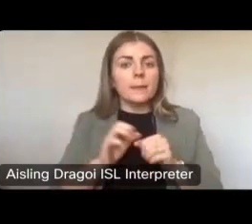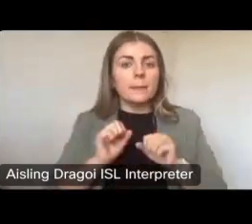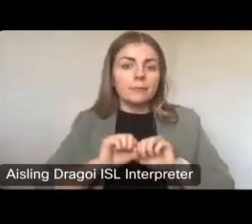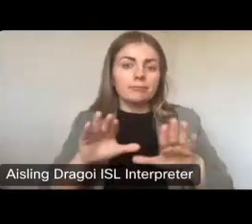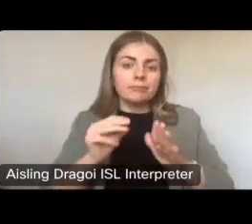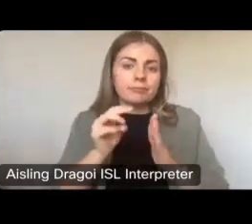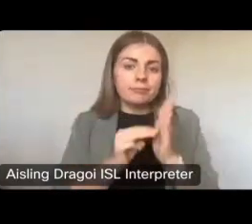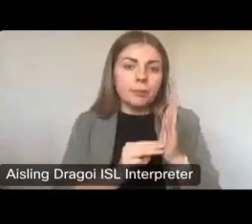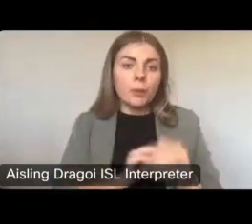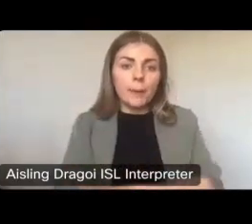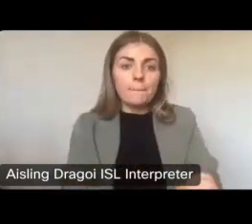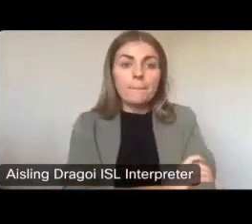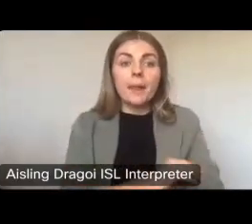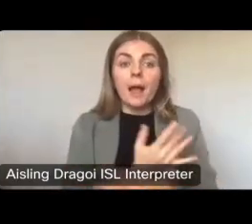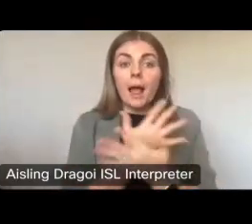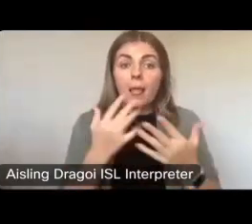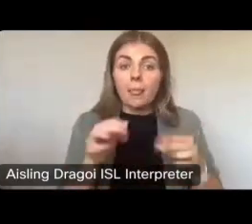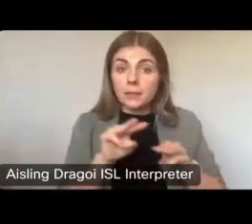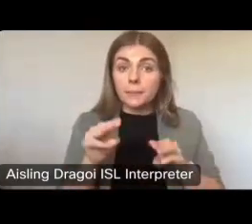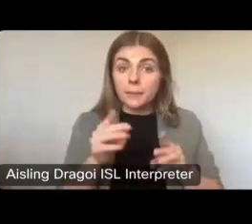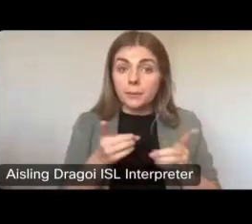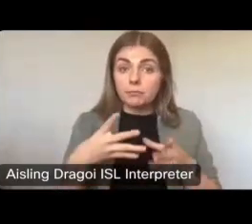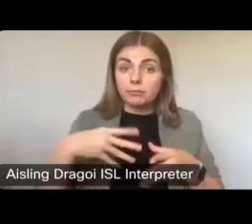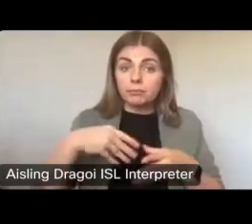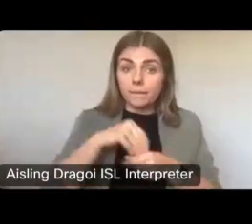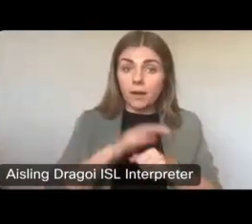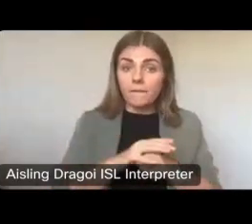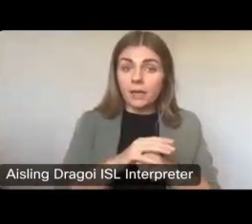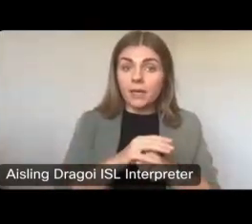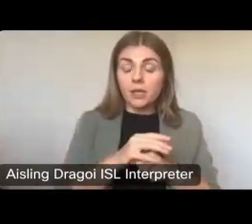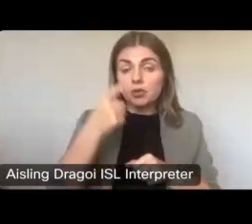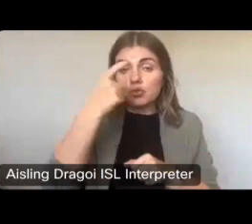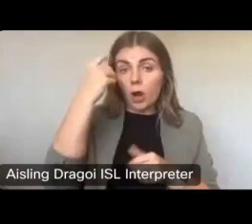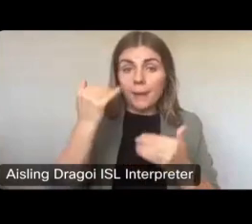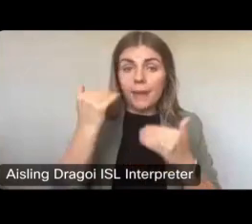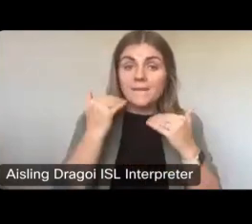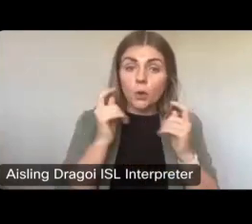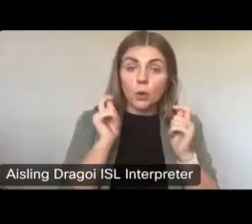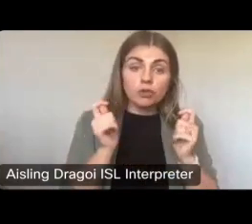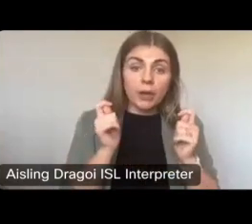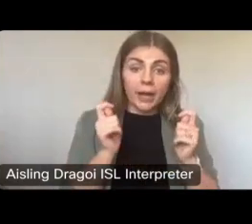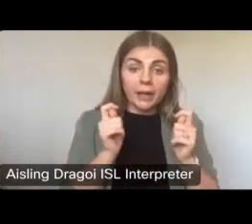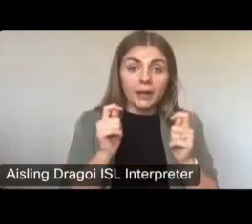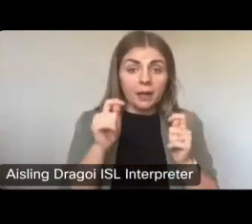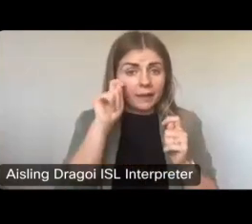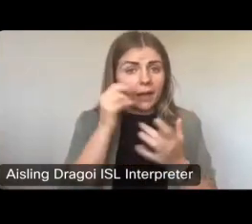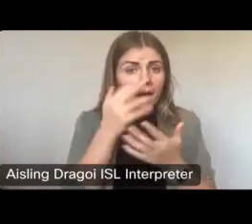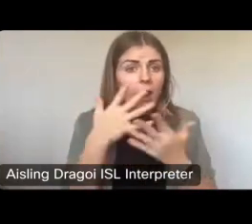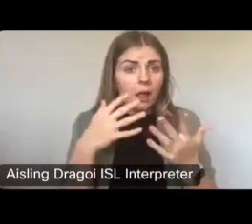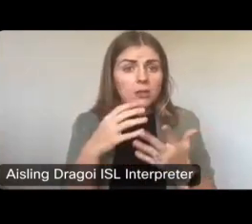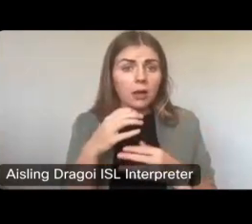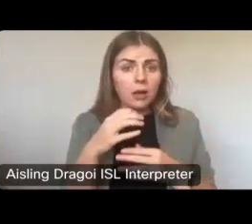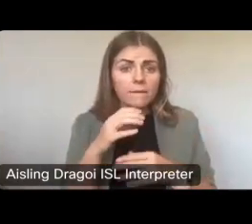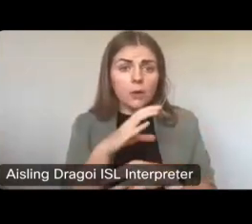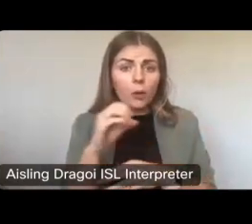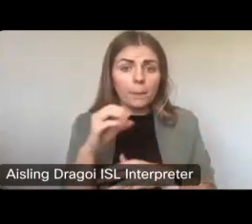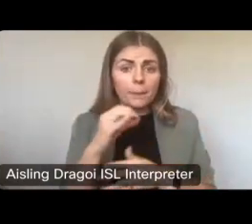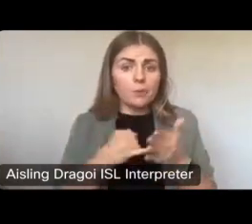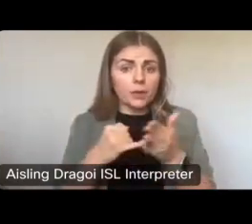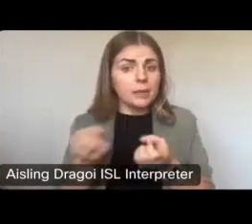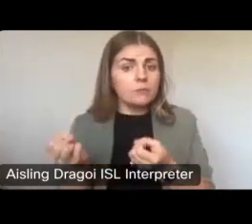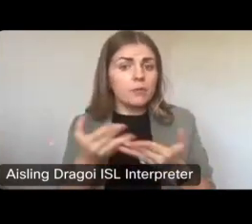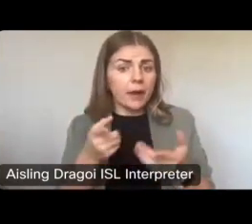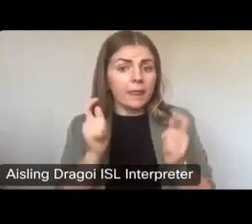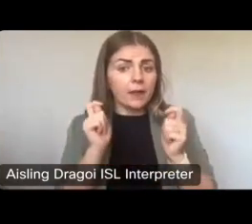people do it. I know of several organizations who provide trauma-informed training.